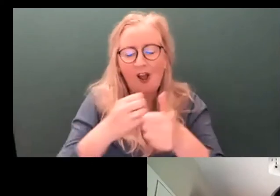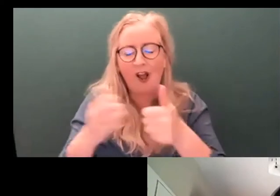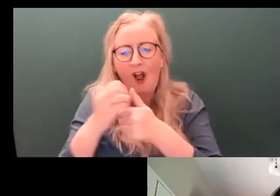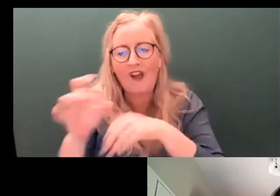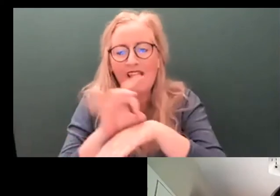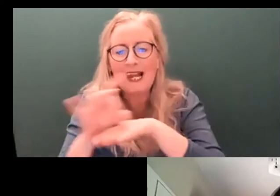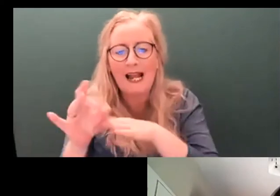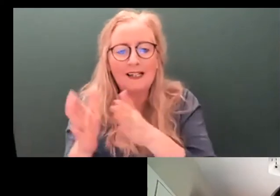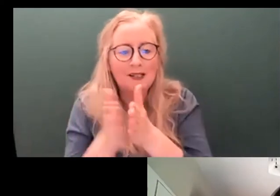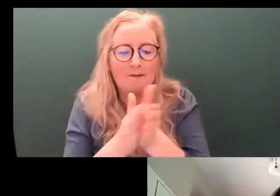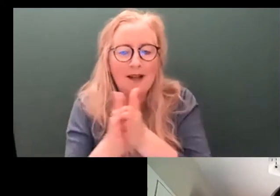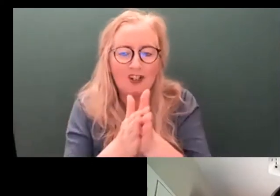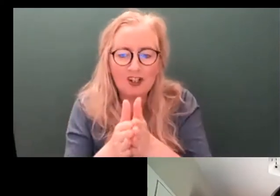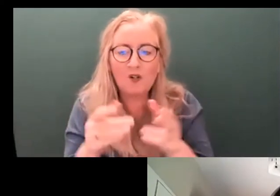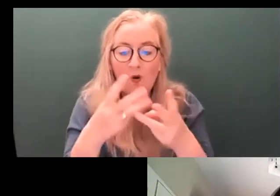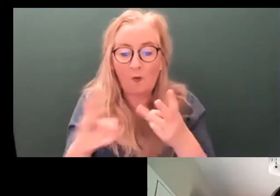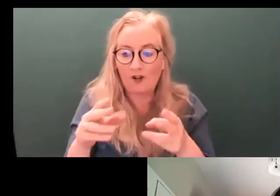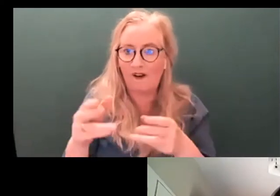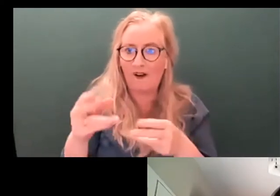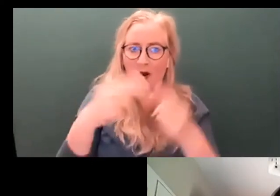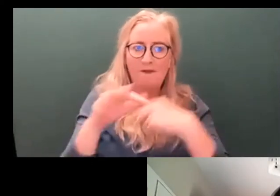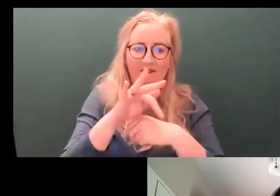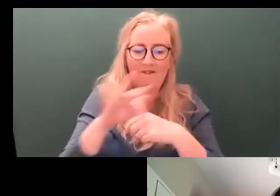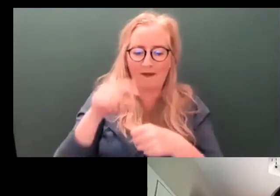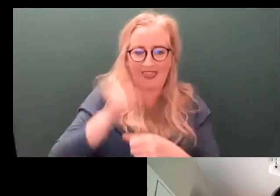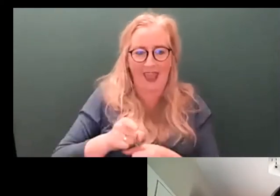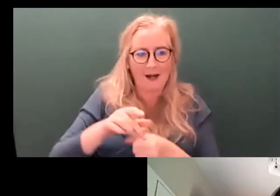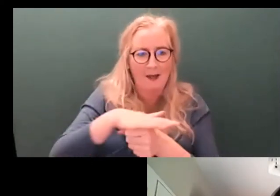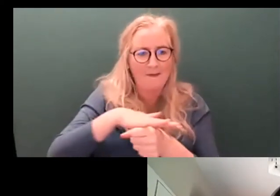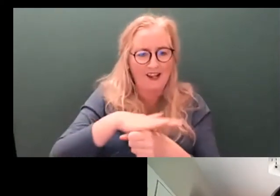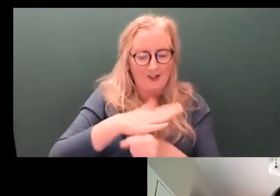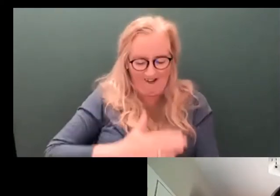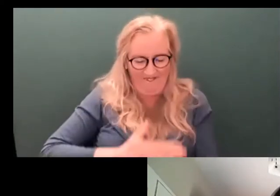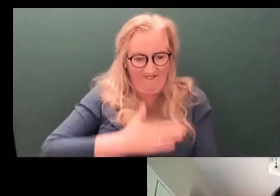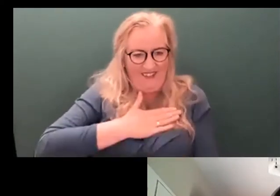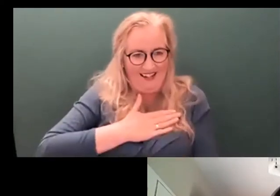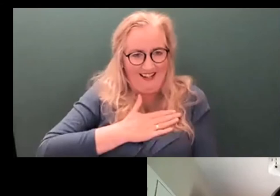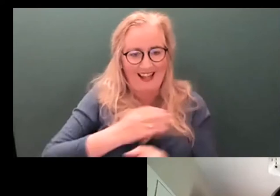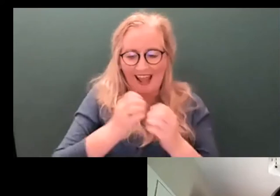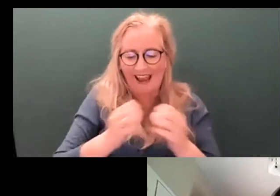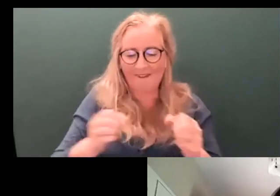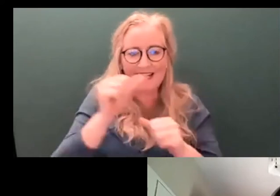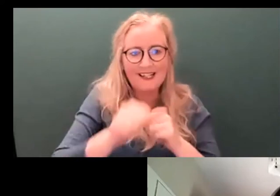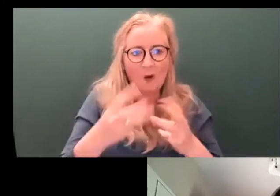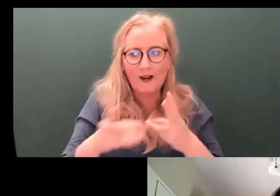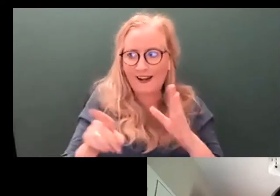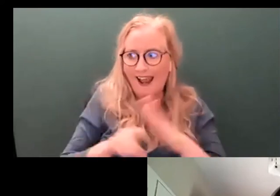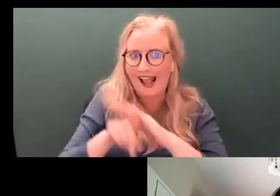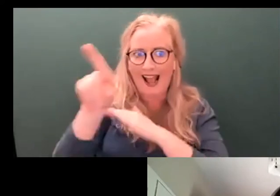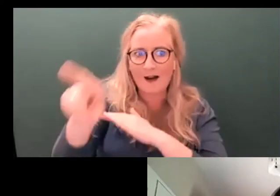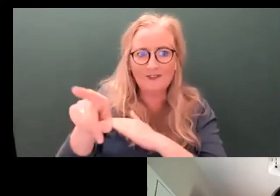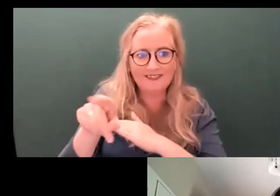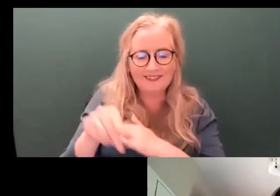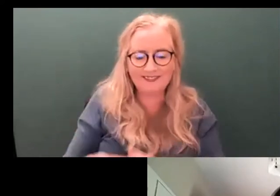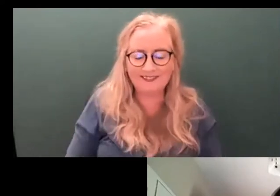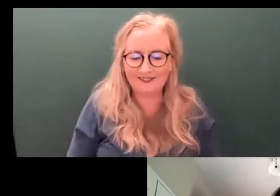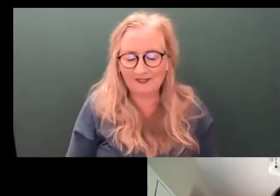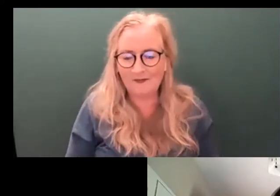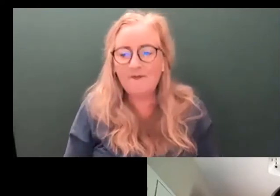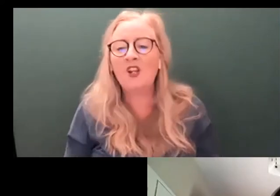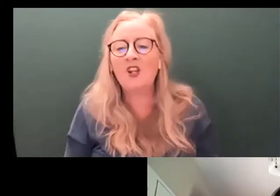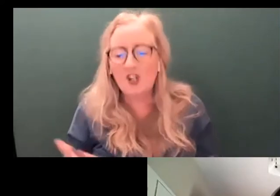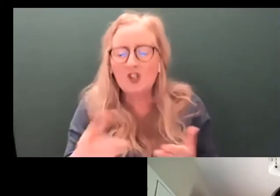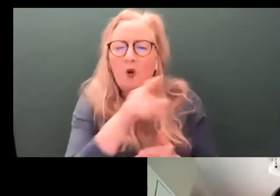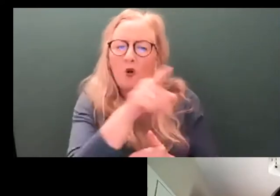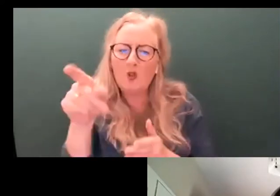you can bring is when you're from a place and you feel it every day you step outside the door. So be thinking